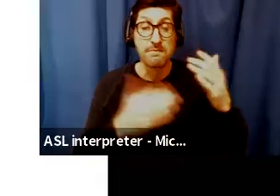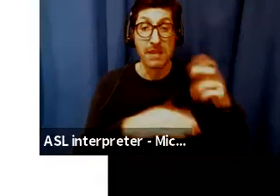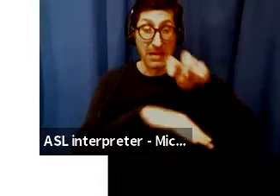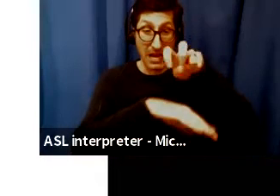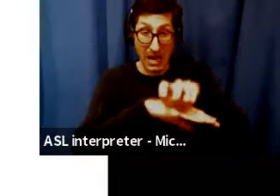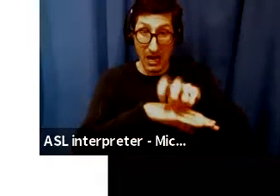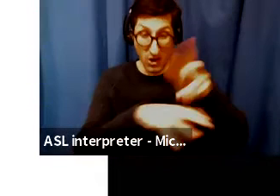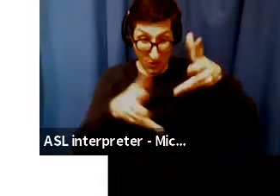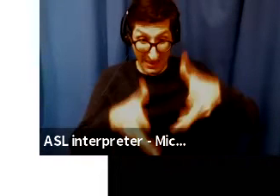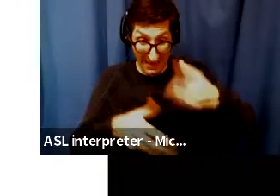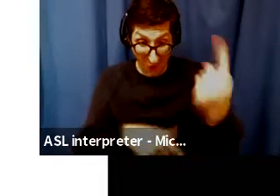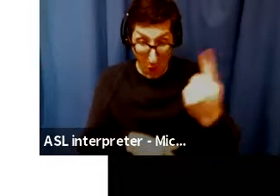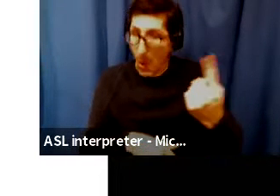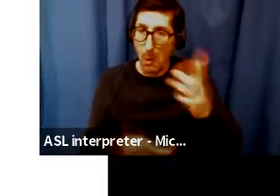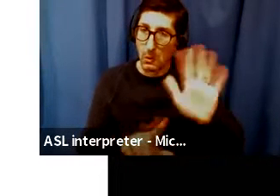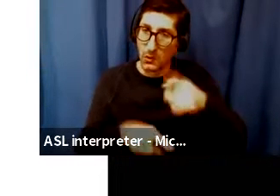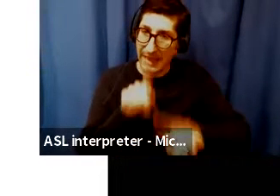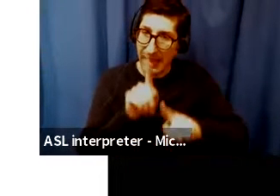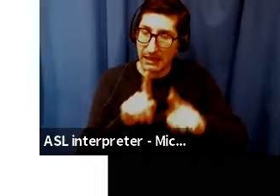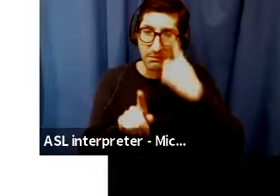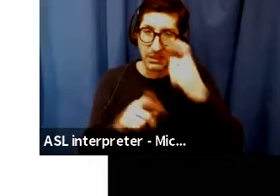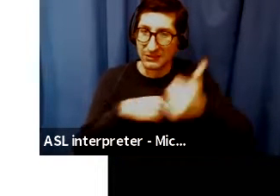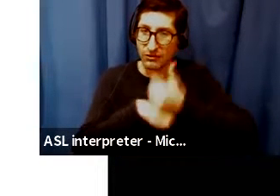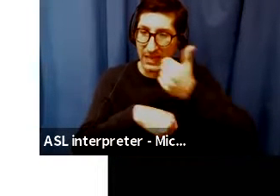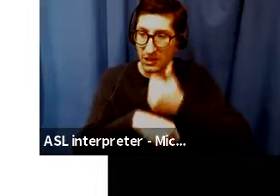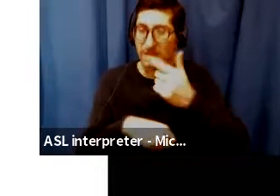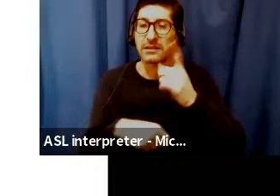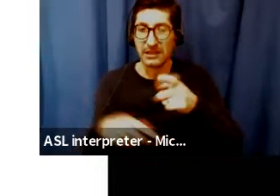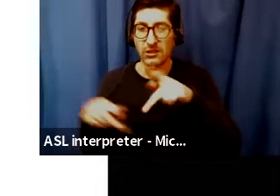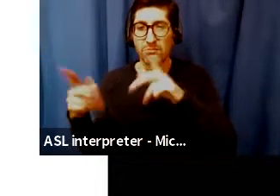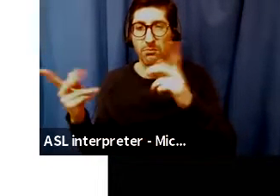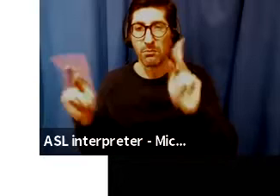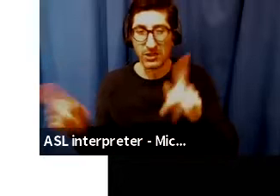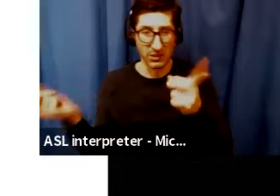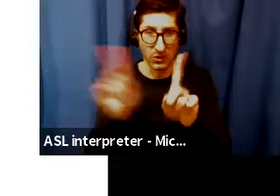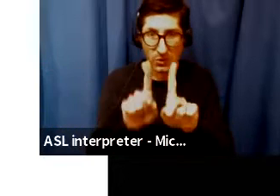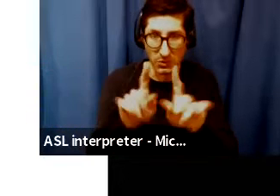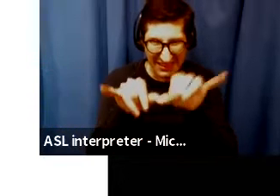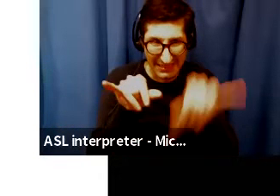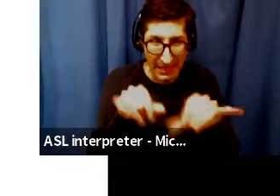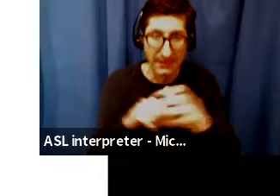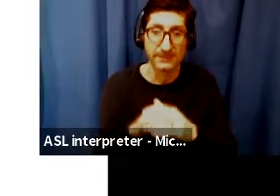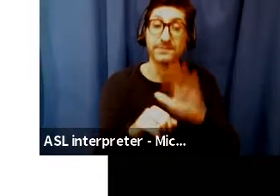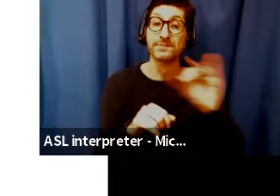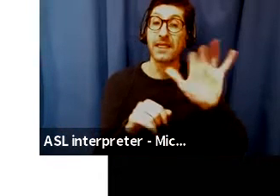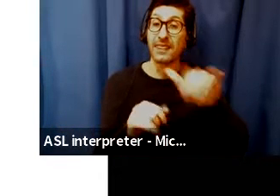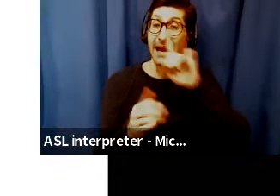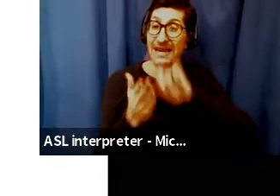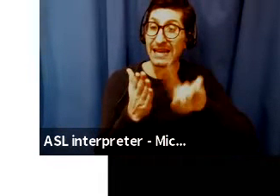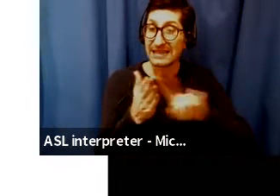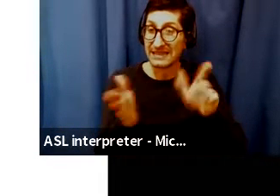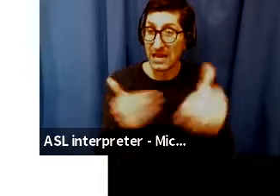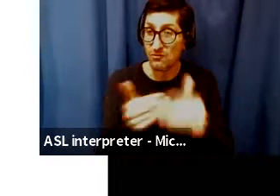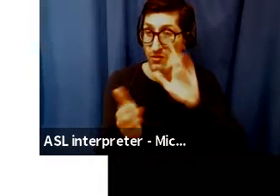and positioning. And then there are a lot of illustrations, and this is one of an exam room that shows